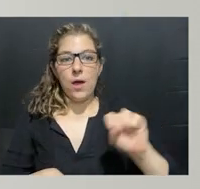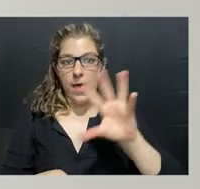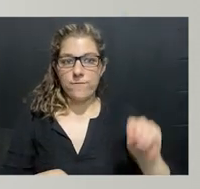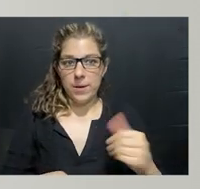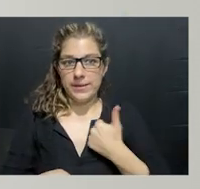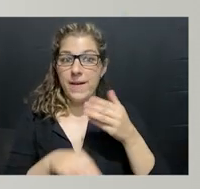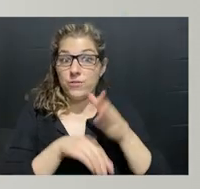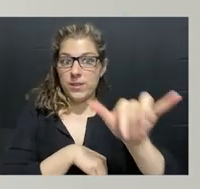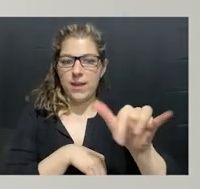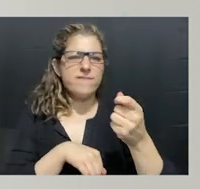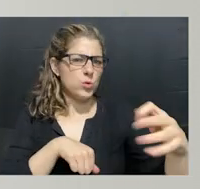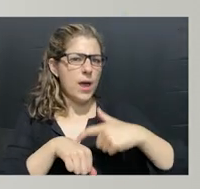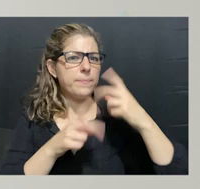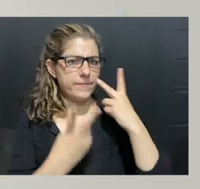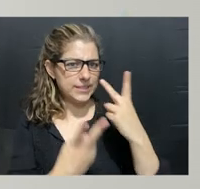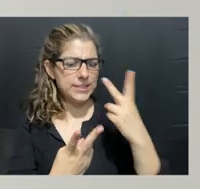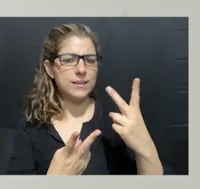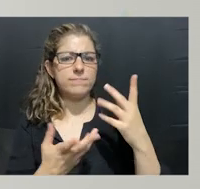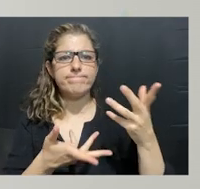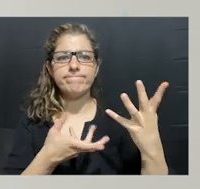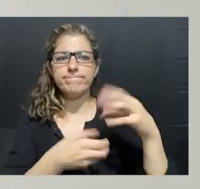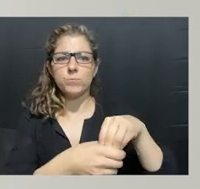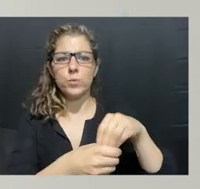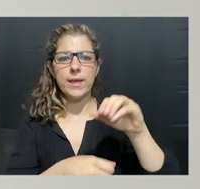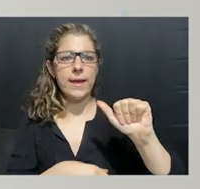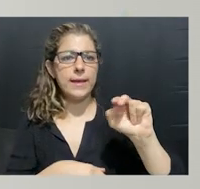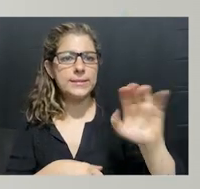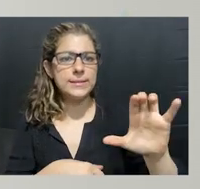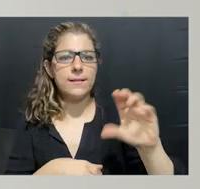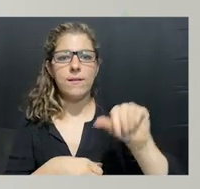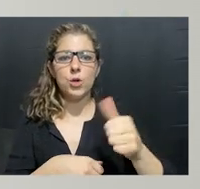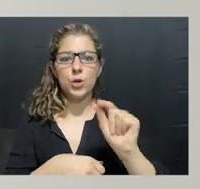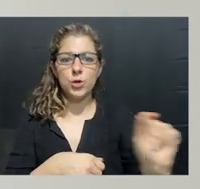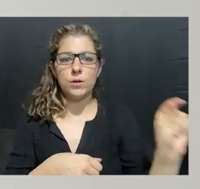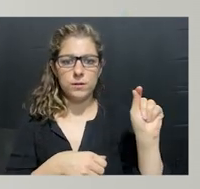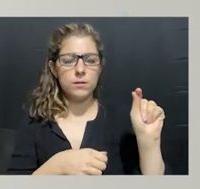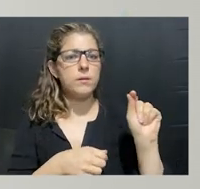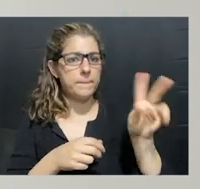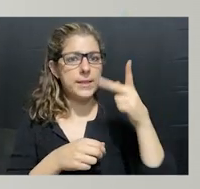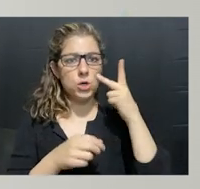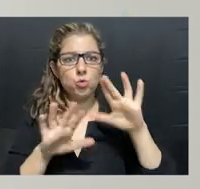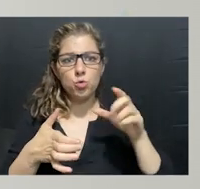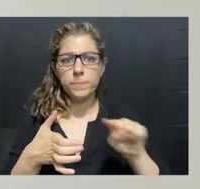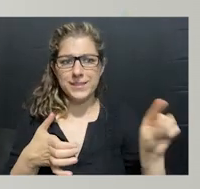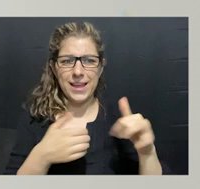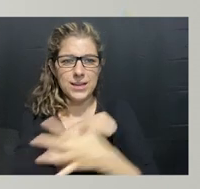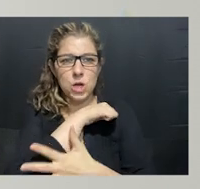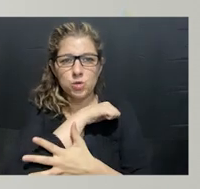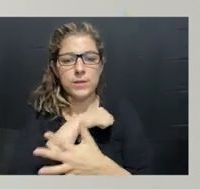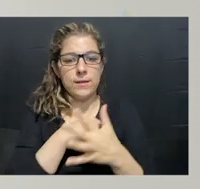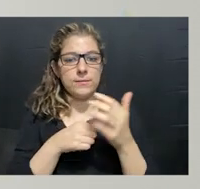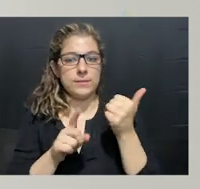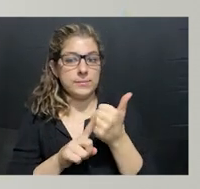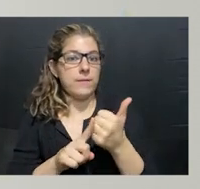on a number of times and engage with the ANC and with other nascent political parties in the country that had been